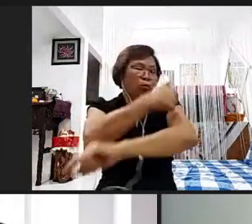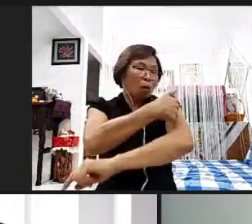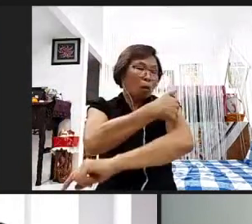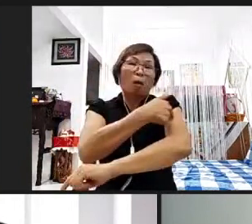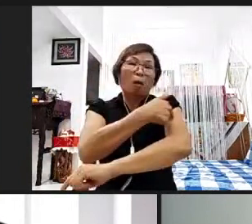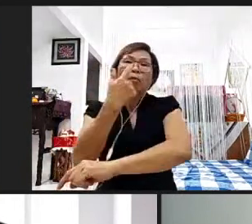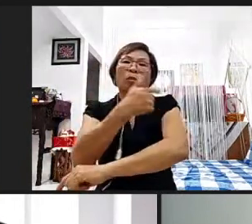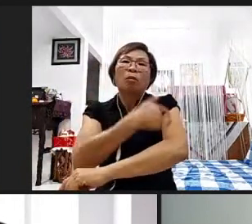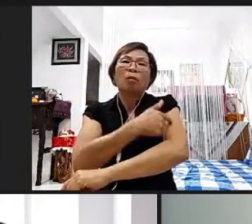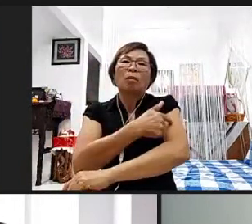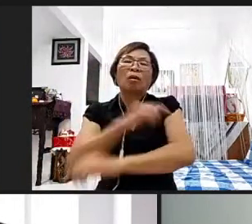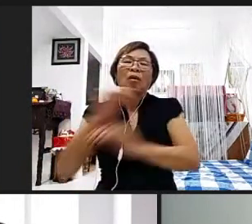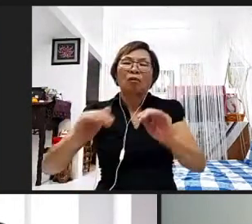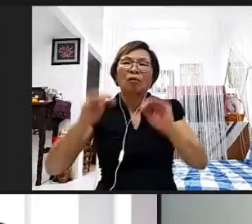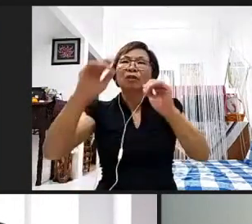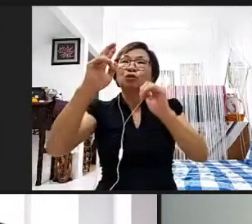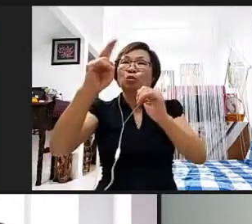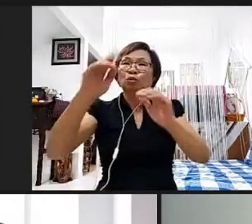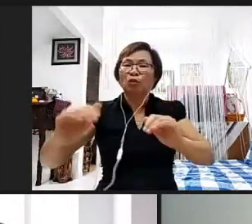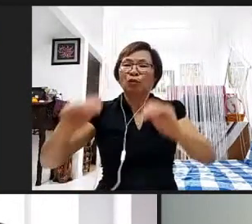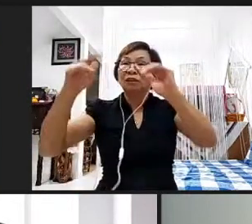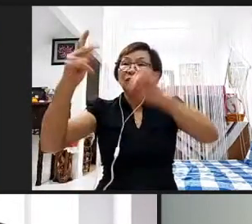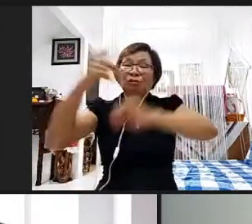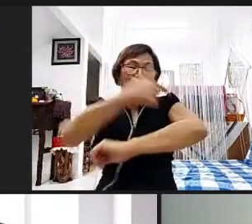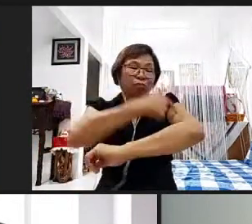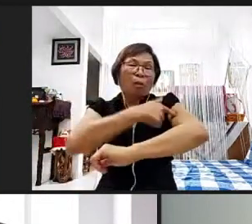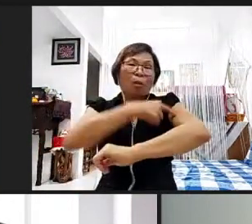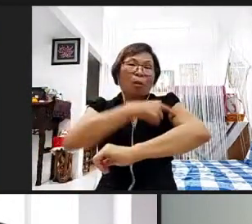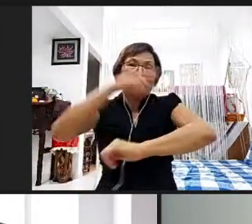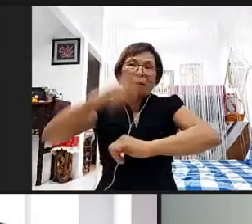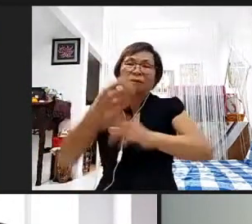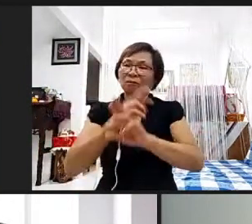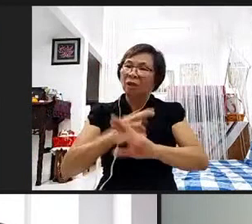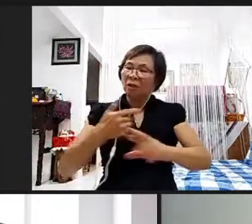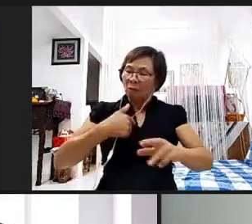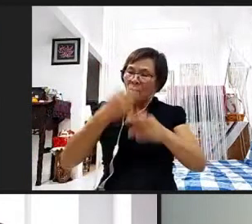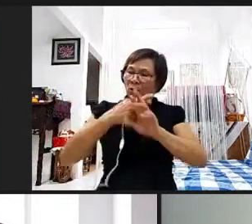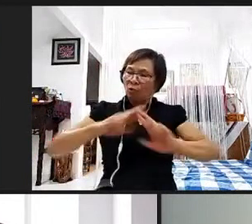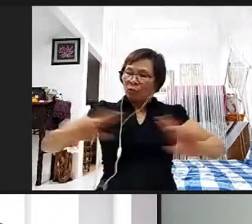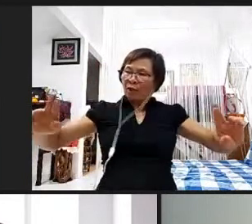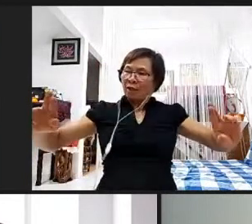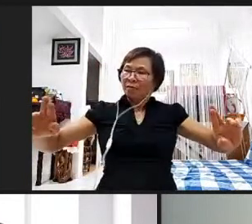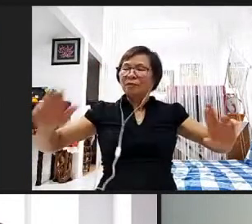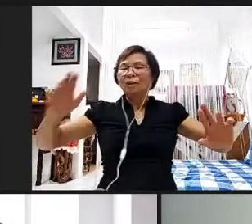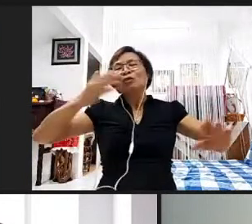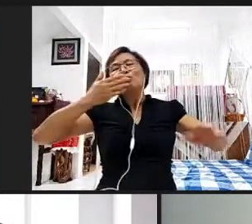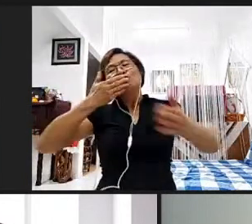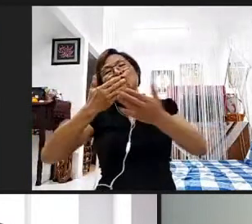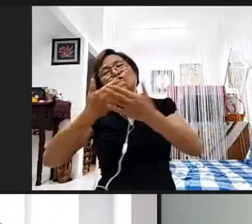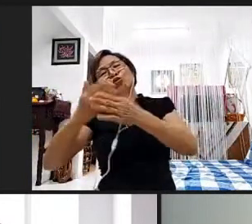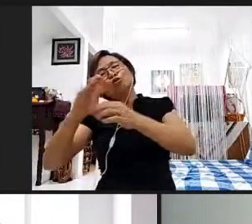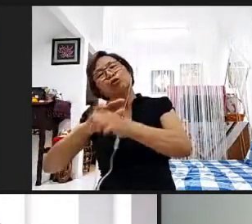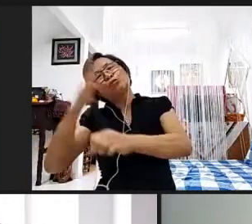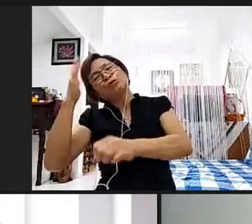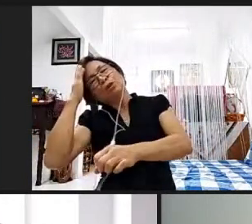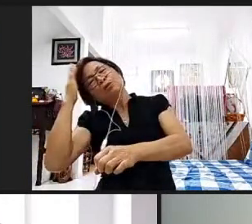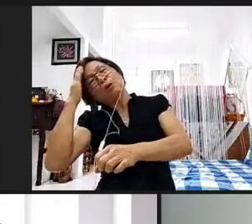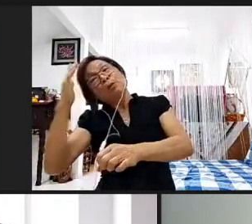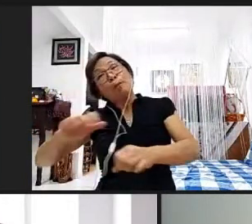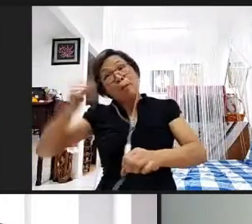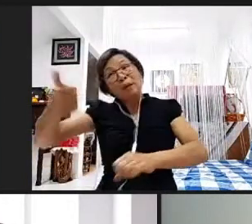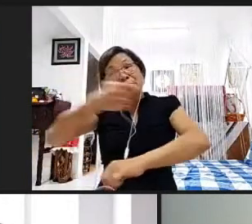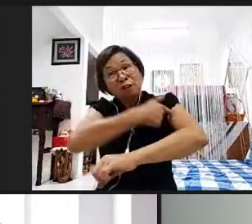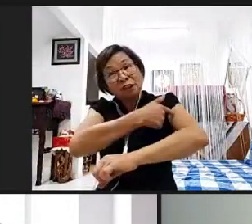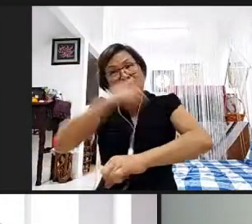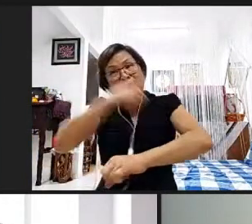on the phase 2 and phase 3, you must prepare yourself for a good night's sleep if tomorrow you're going for